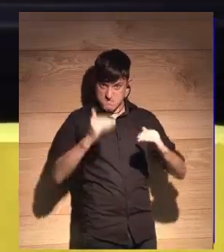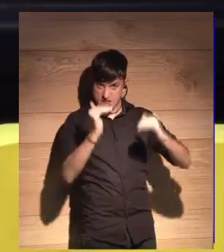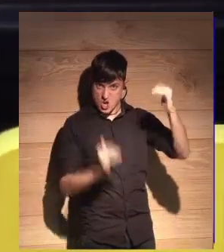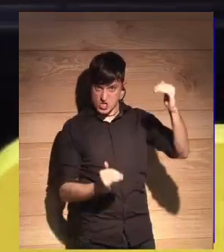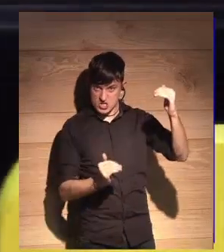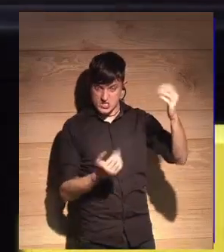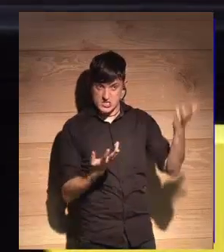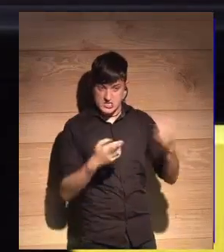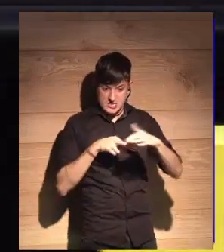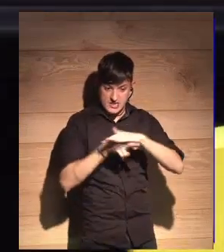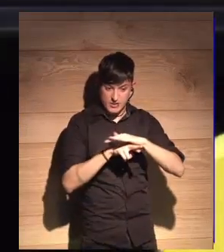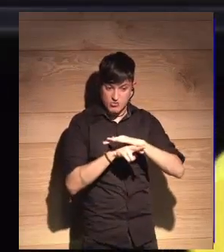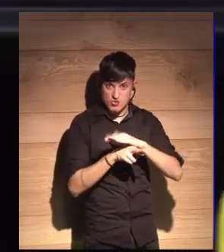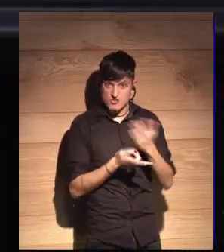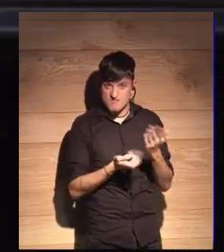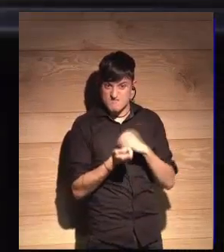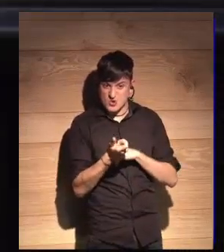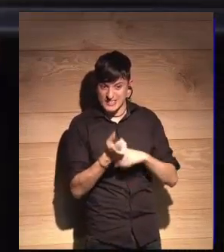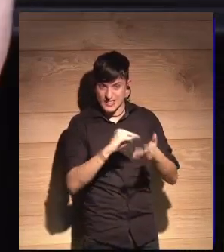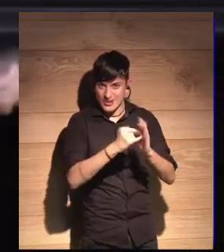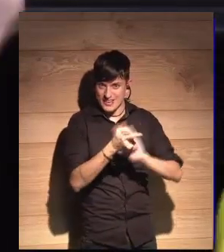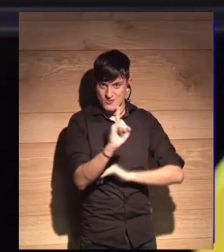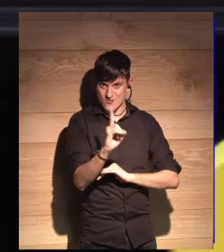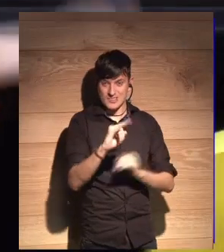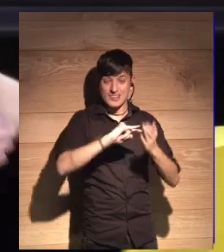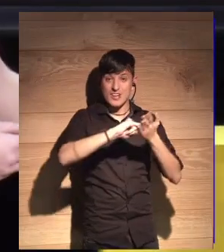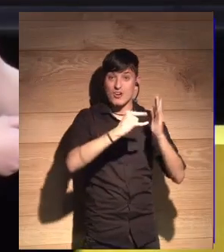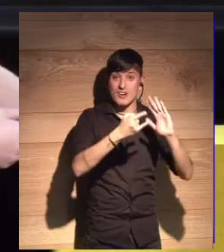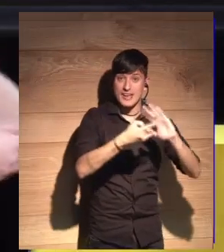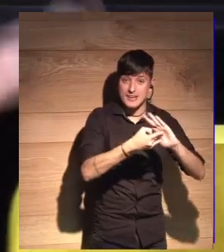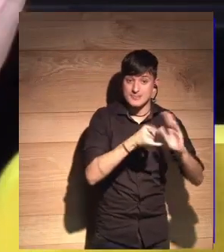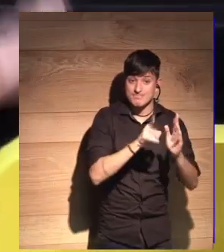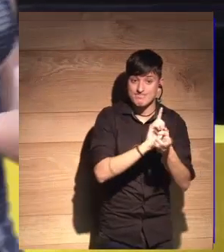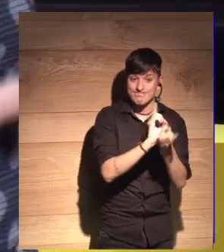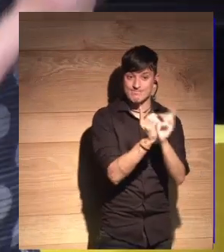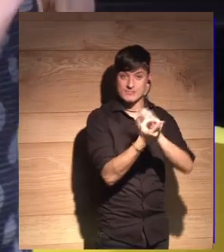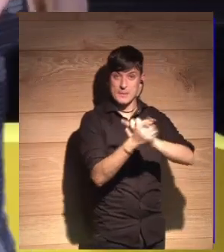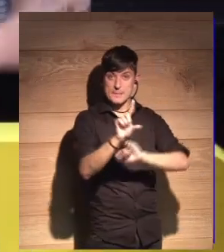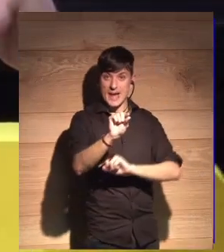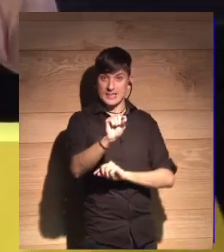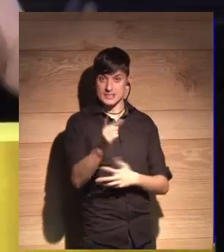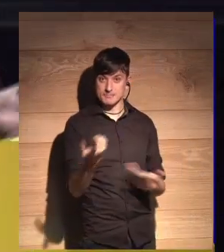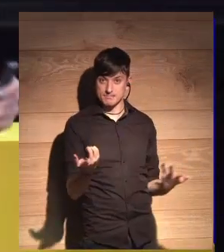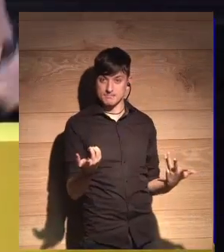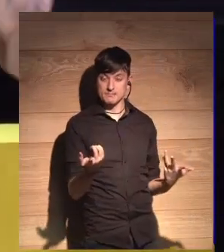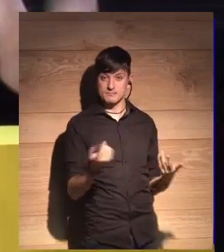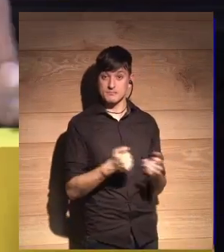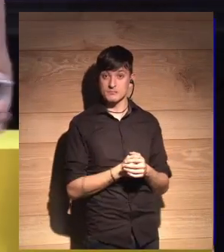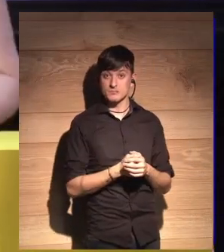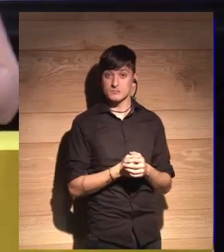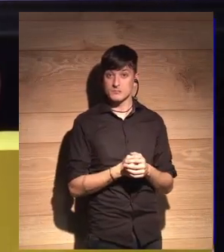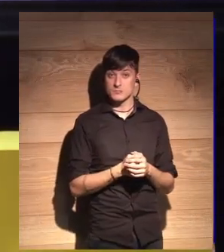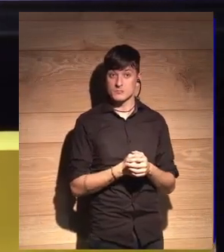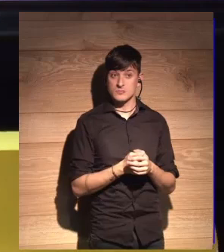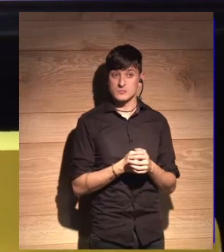Technology becomes very cheap. The scarcest resource becomes our attention. And how we design